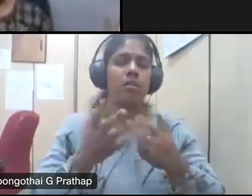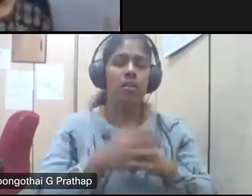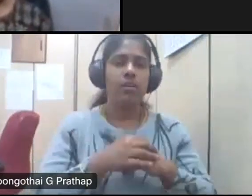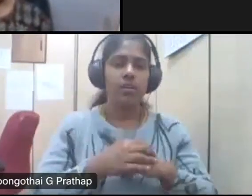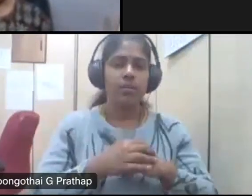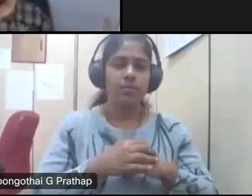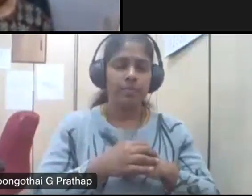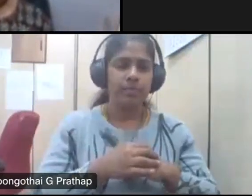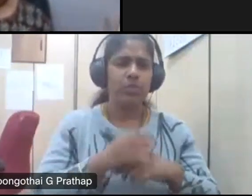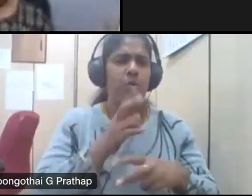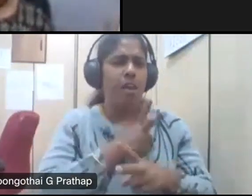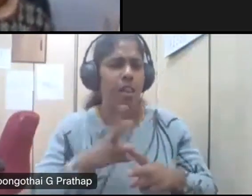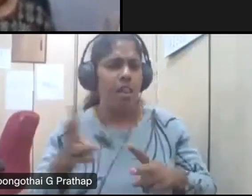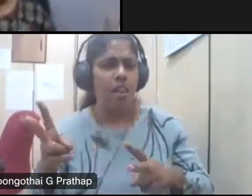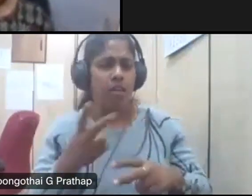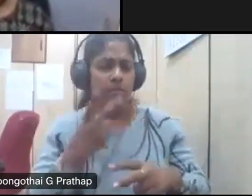protruding tongue, etc.